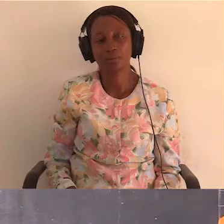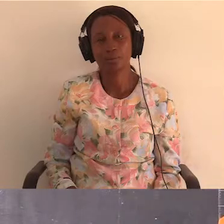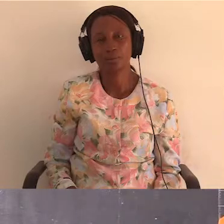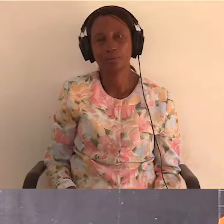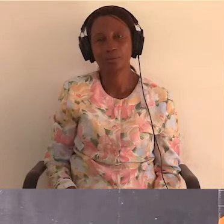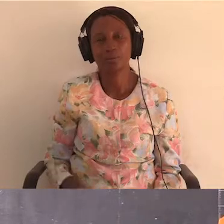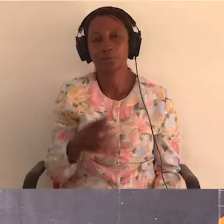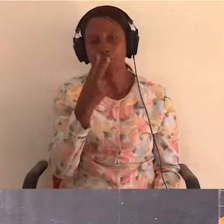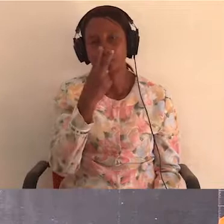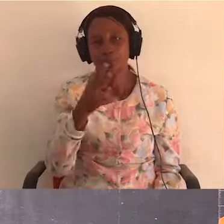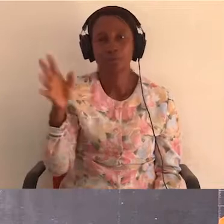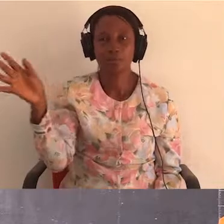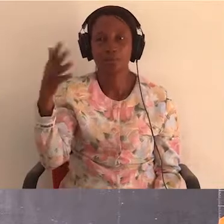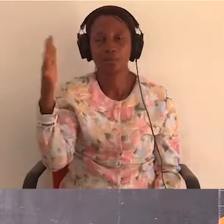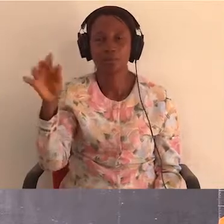Now, look at this card here.